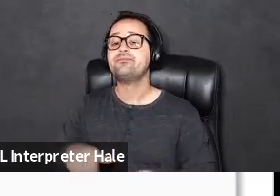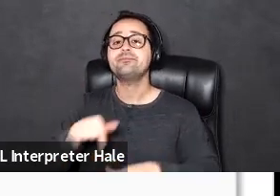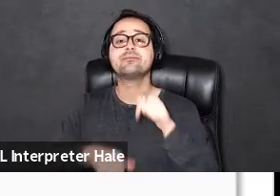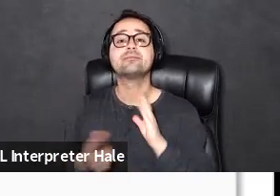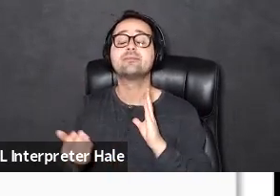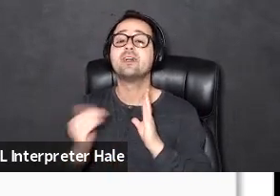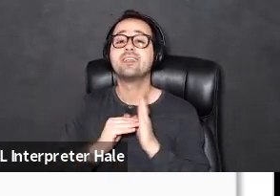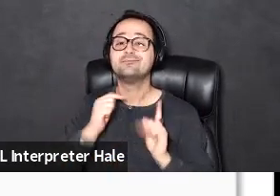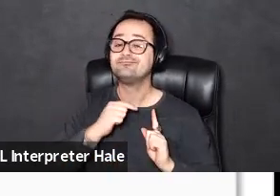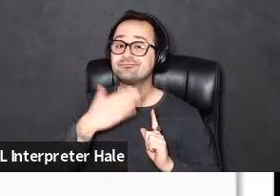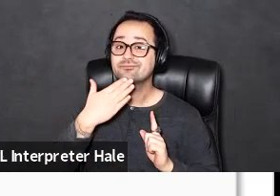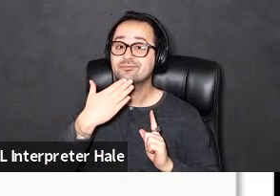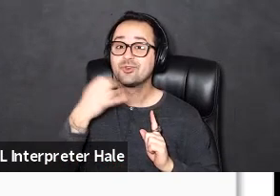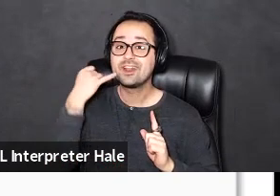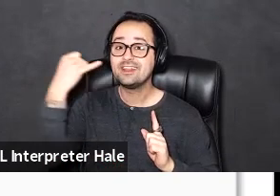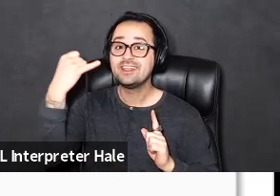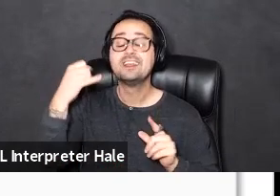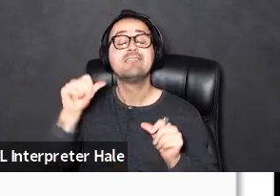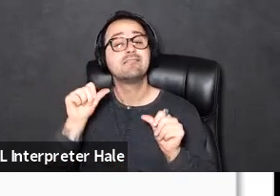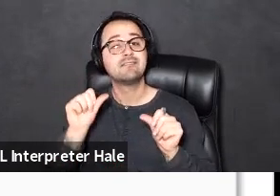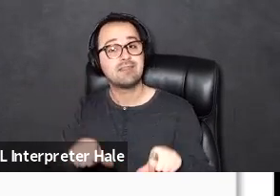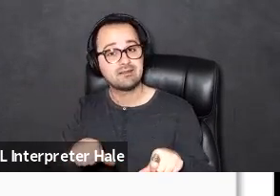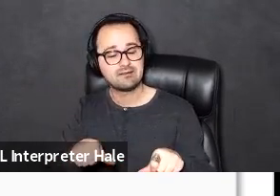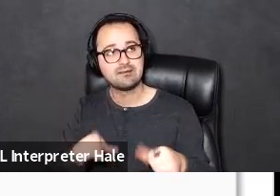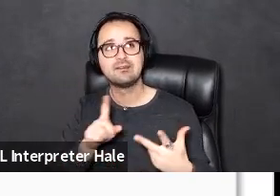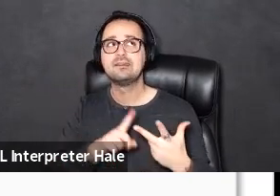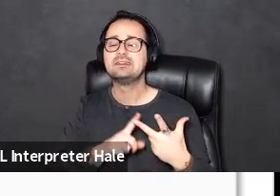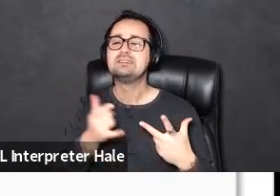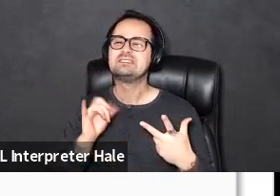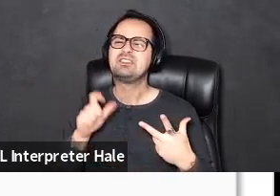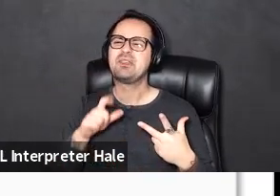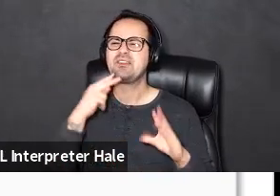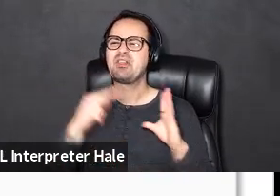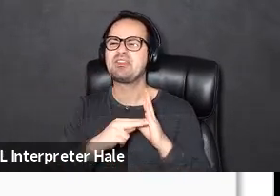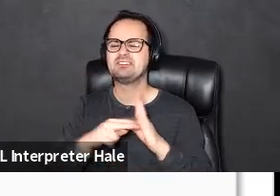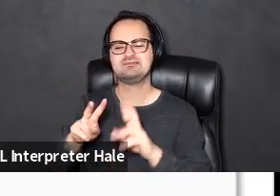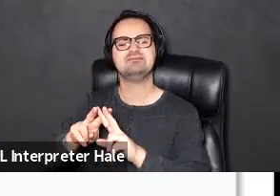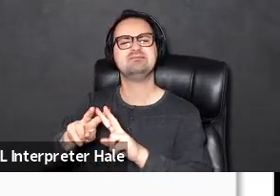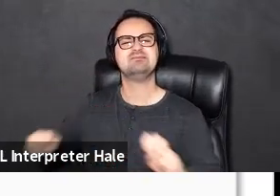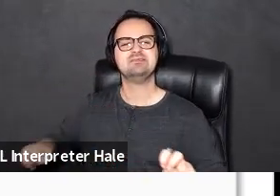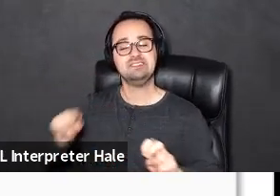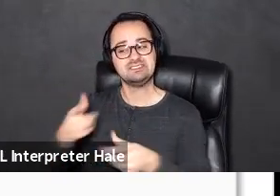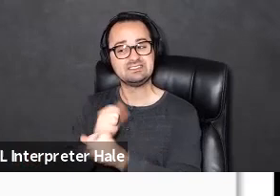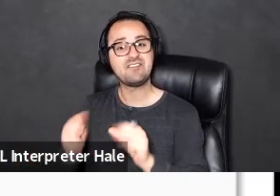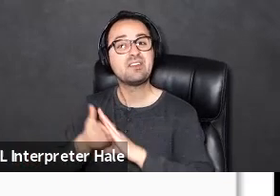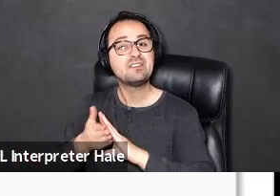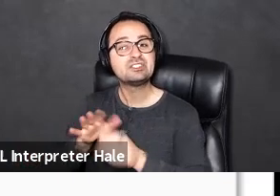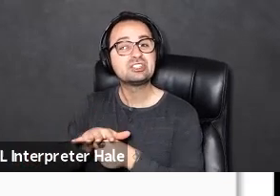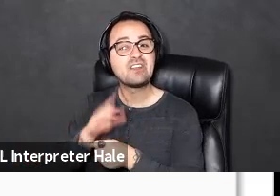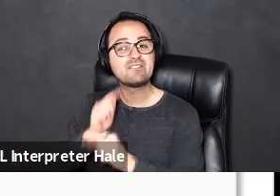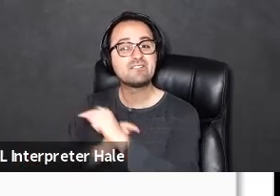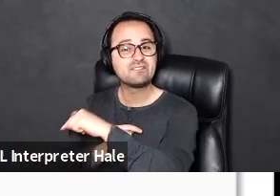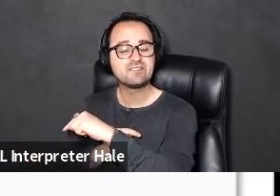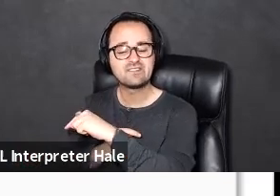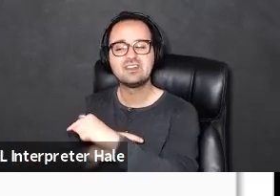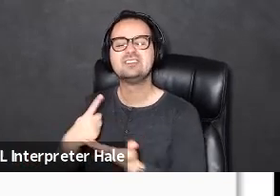great idea, and certainly can be done, but it's something that has to be looked at as to how safe and efficient it's going to be when we're